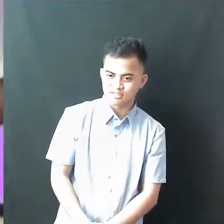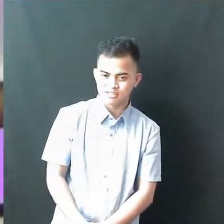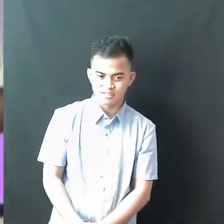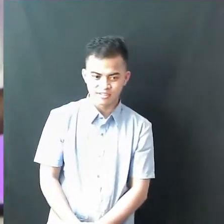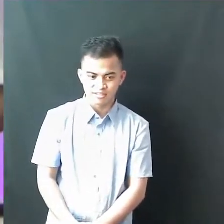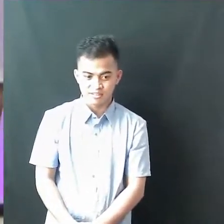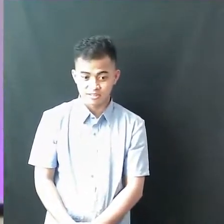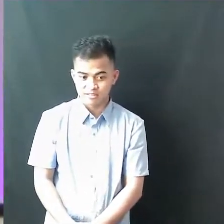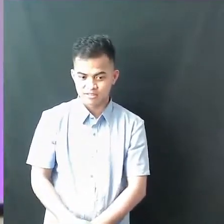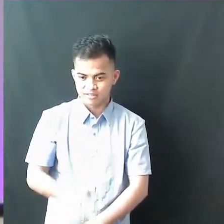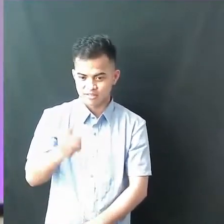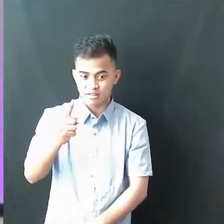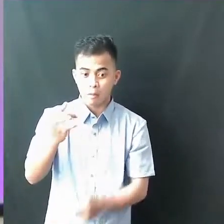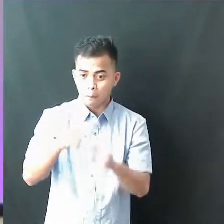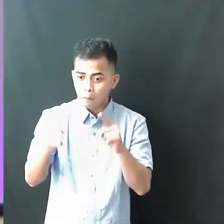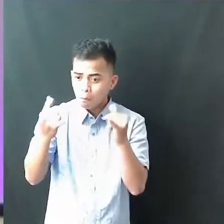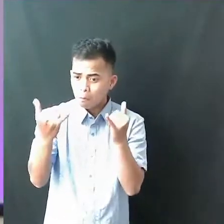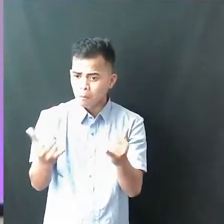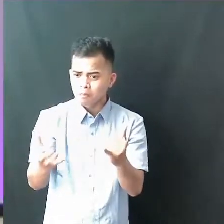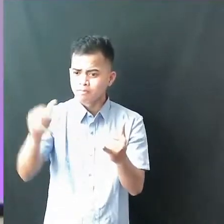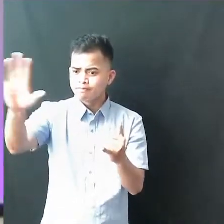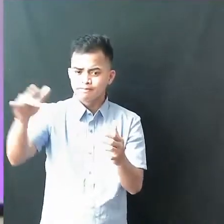20. And we read, "But now is